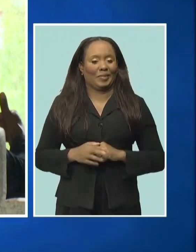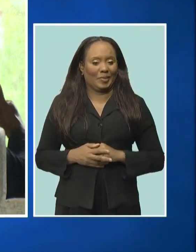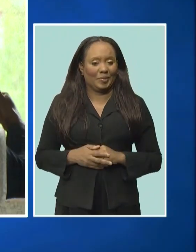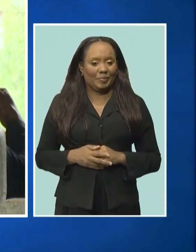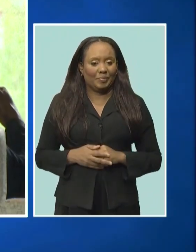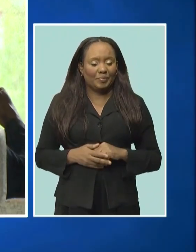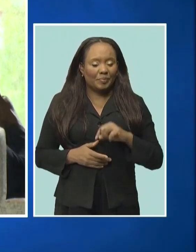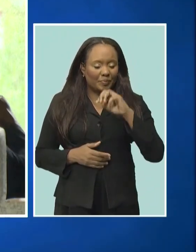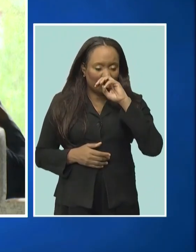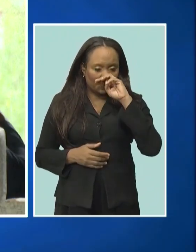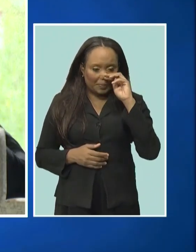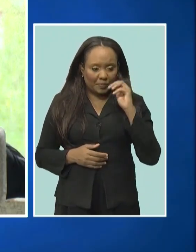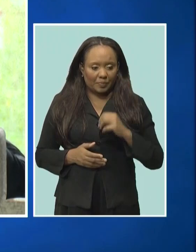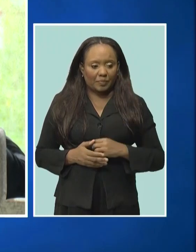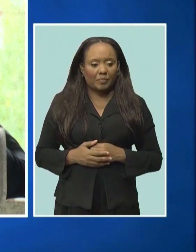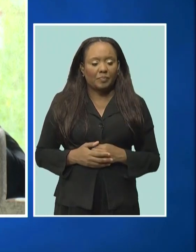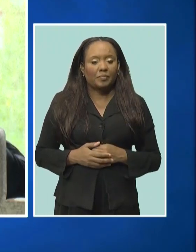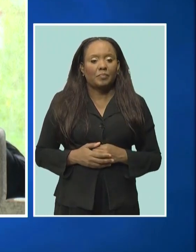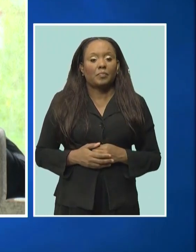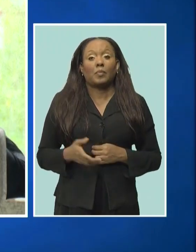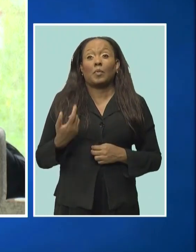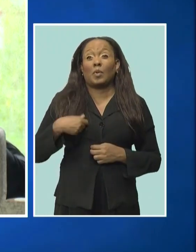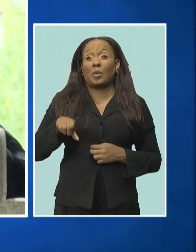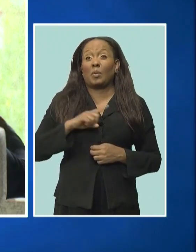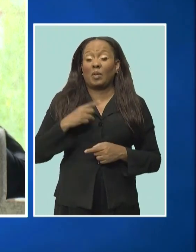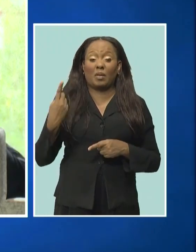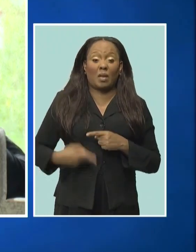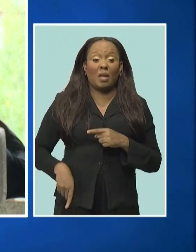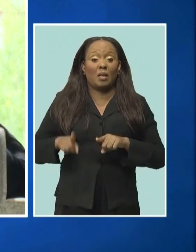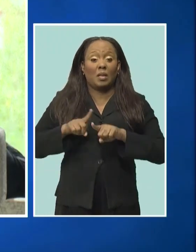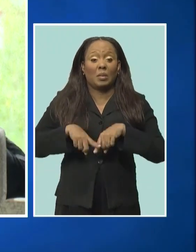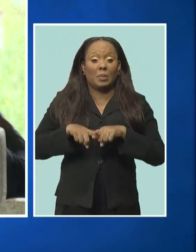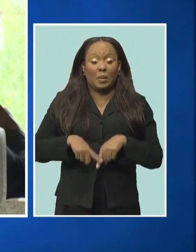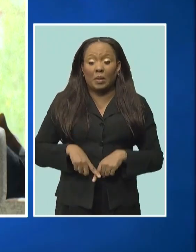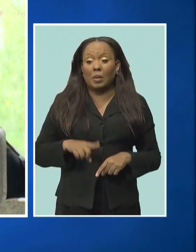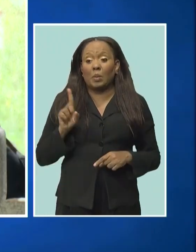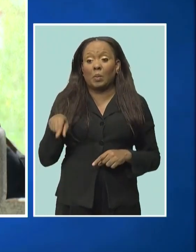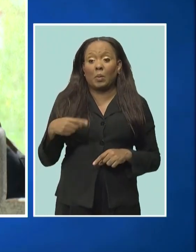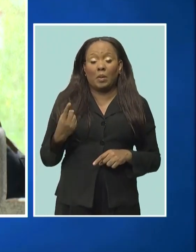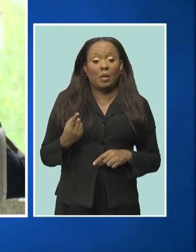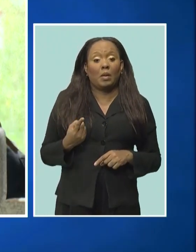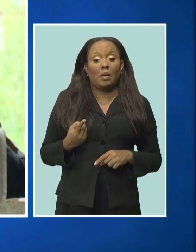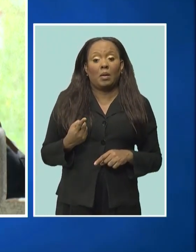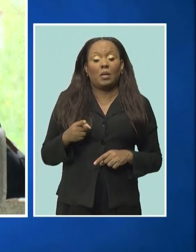said we cannot rely solely on the traditional correspondent banks.